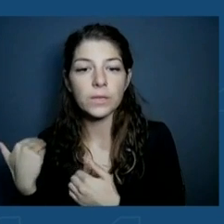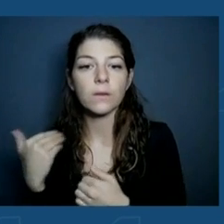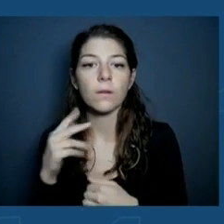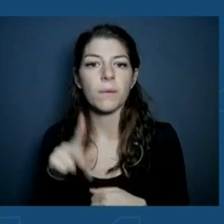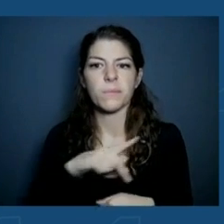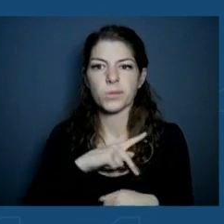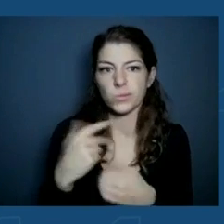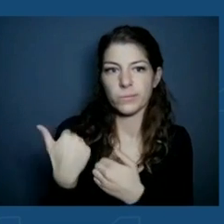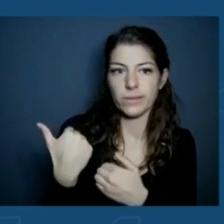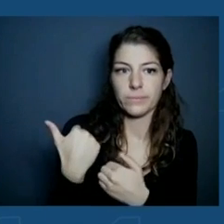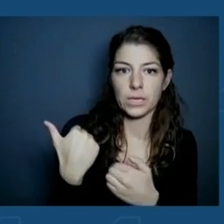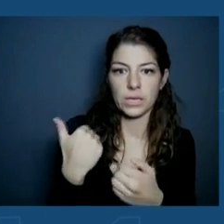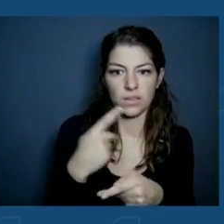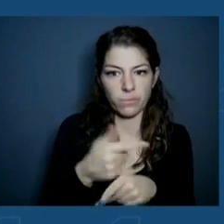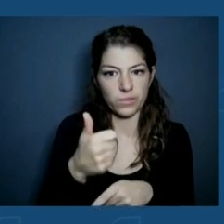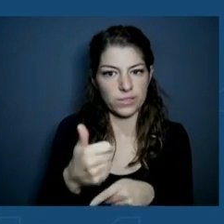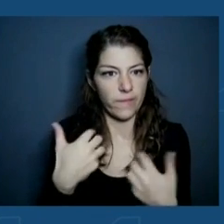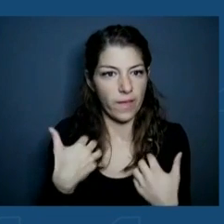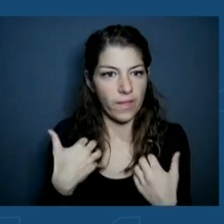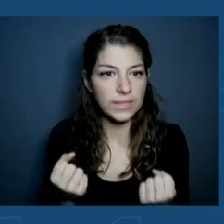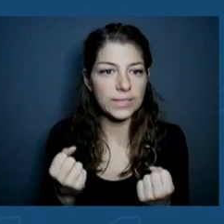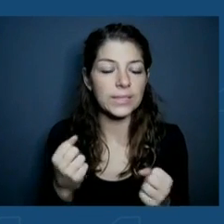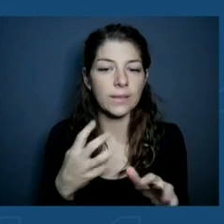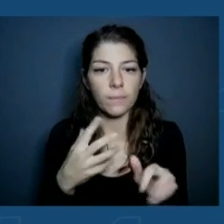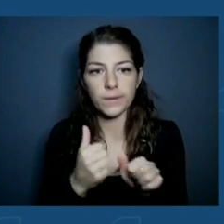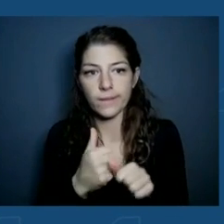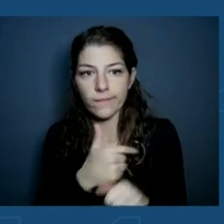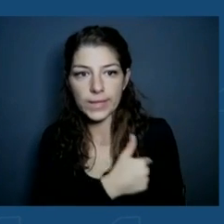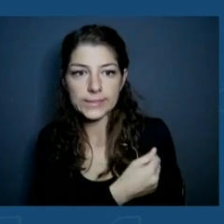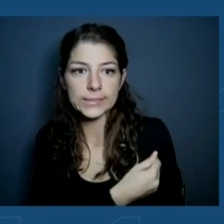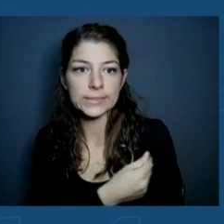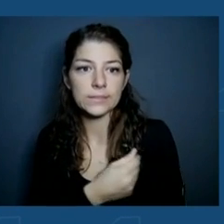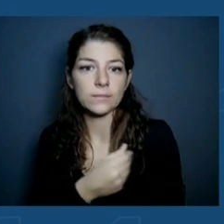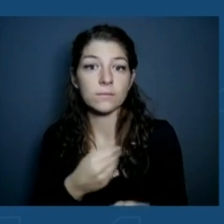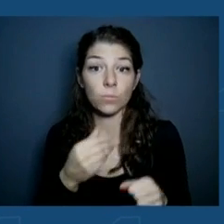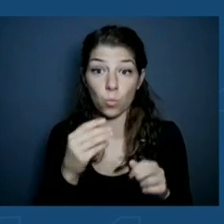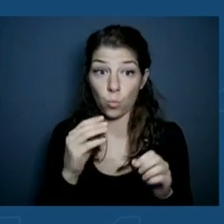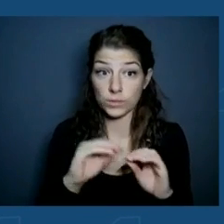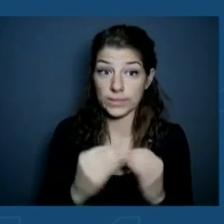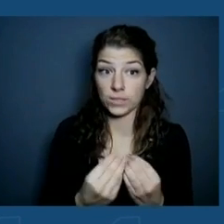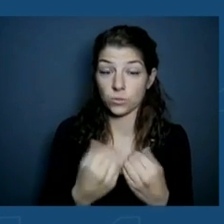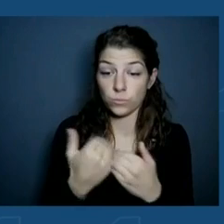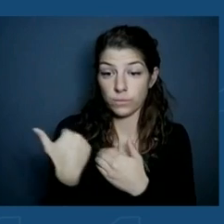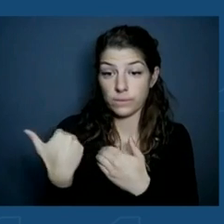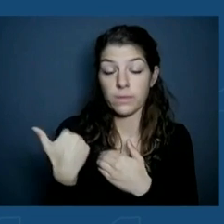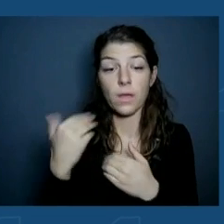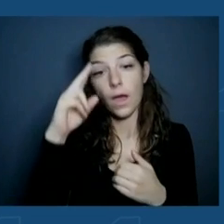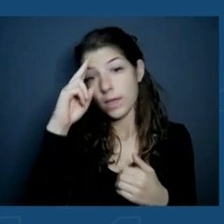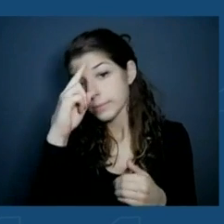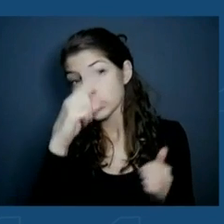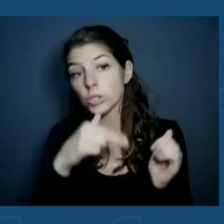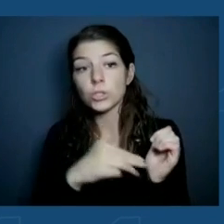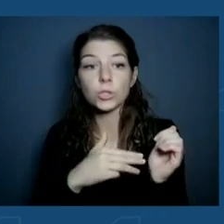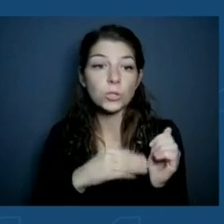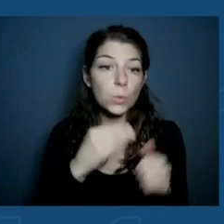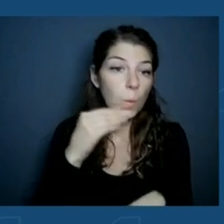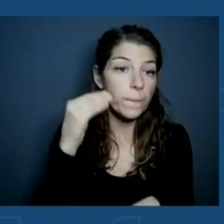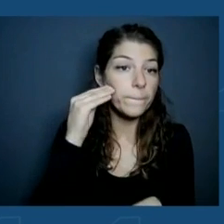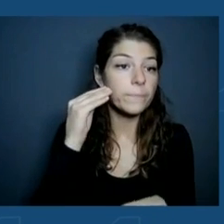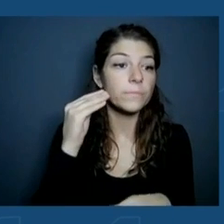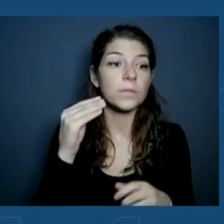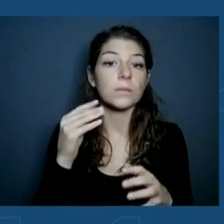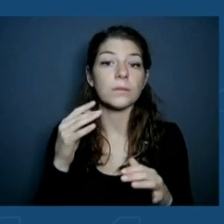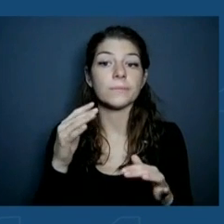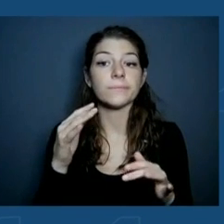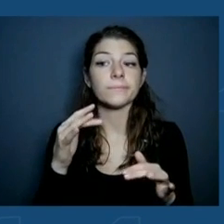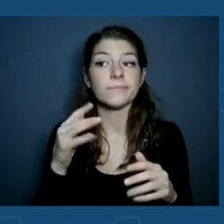responsibility, keep yourself healthy, get the updated vaccine. Organizational responsibility, hospitals, nursing homes, they have infection prevention experts. They